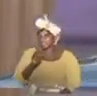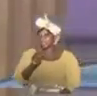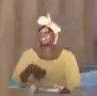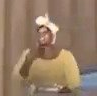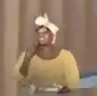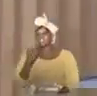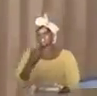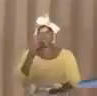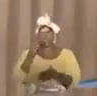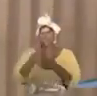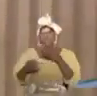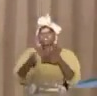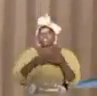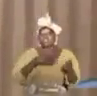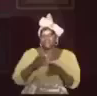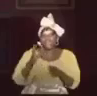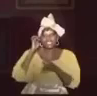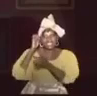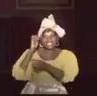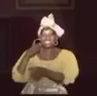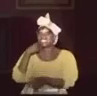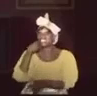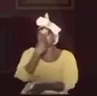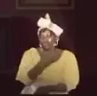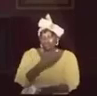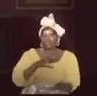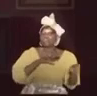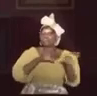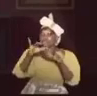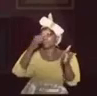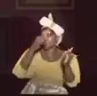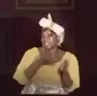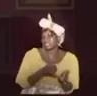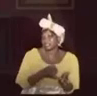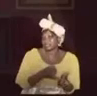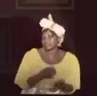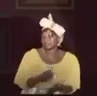says, whatever he says to do, do it.